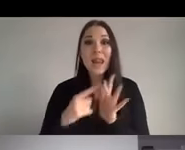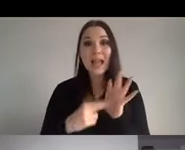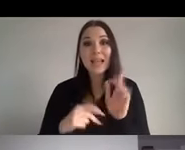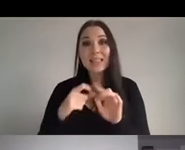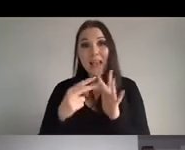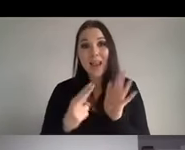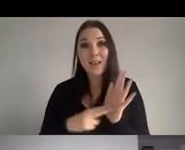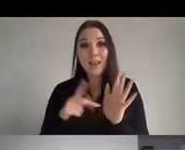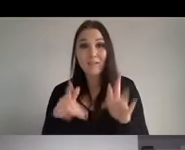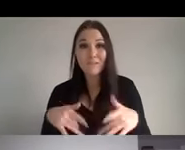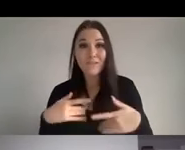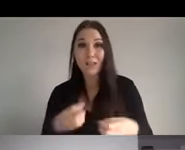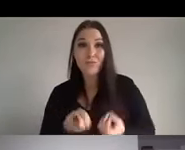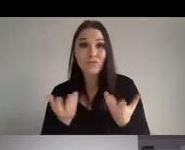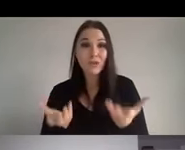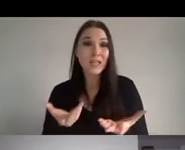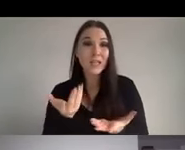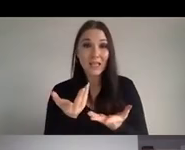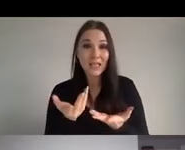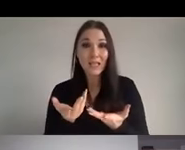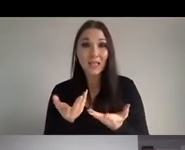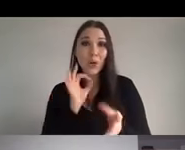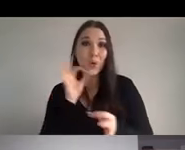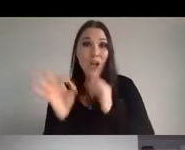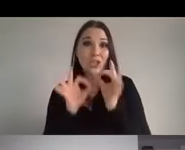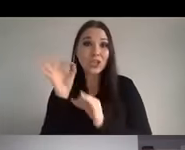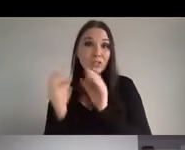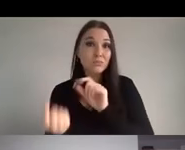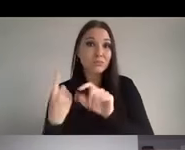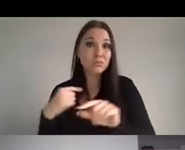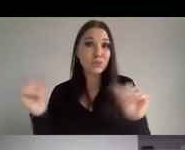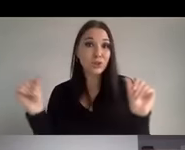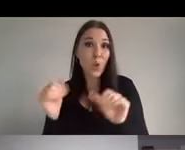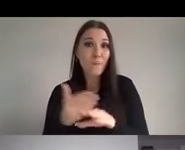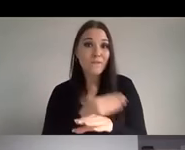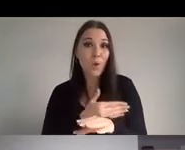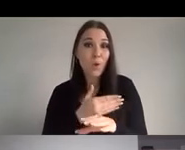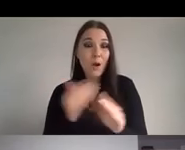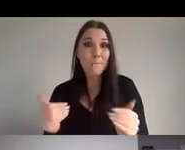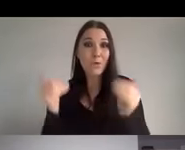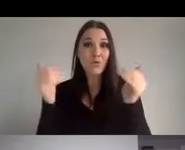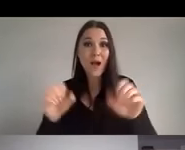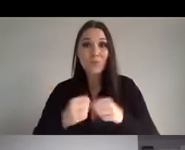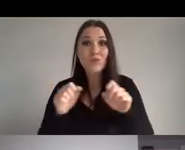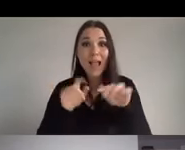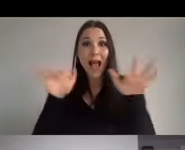start writing in your questions now, because we will have a short Q&A session at the end before we move into the breakout area.